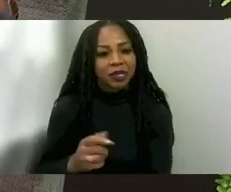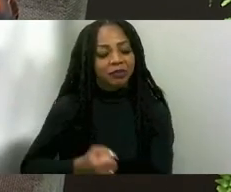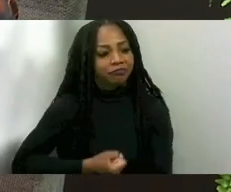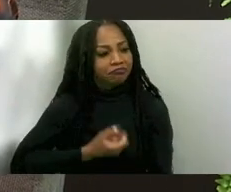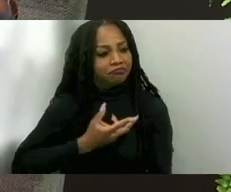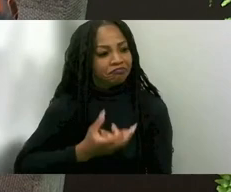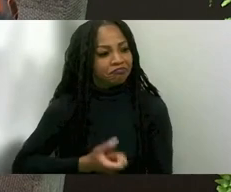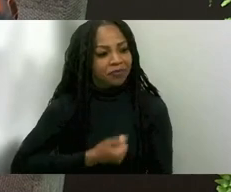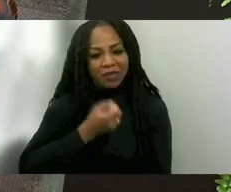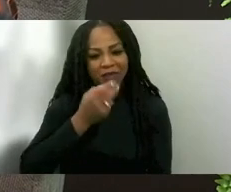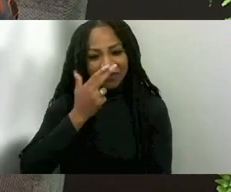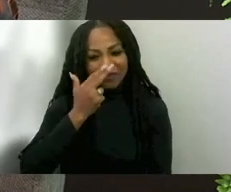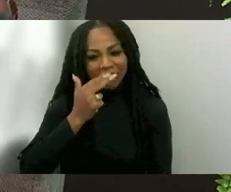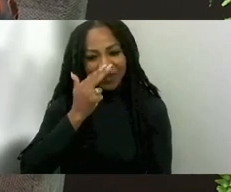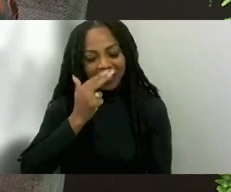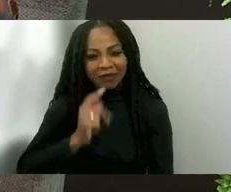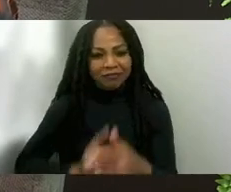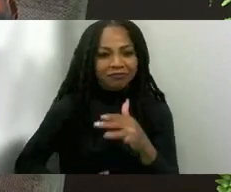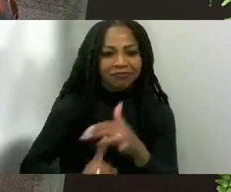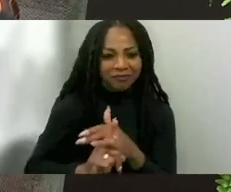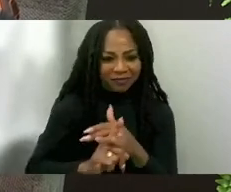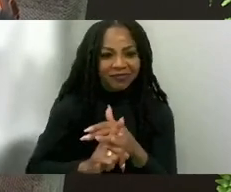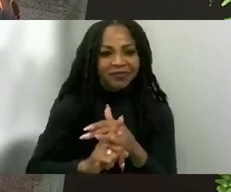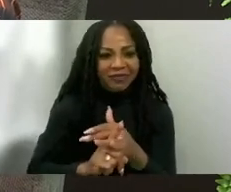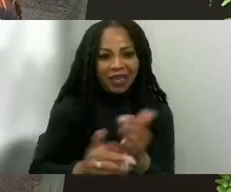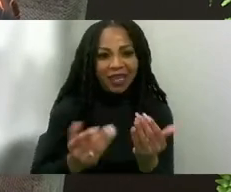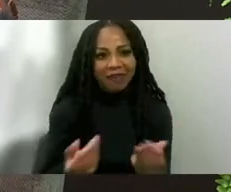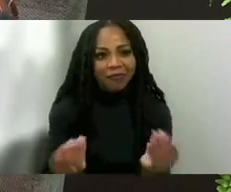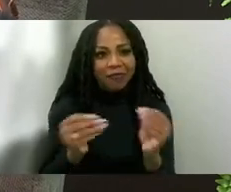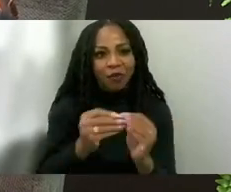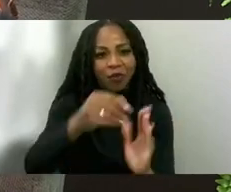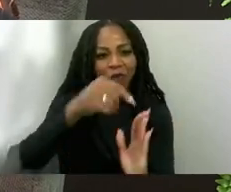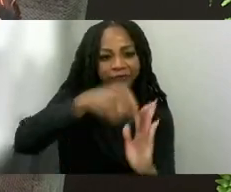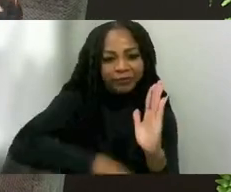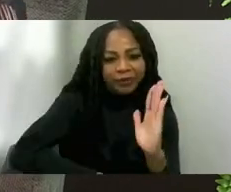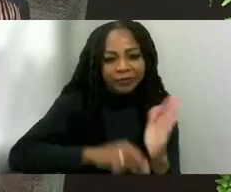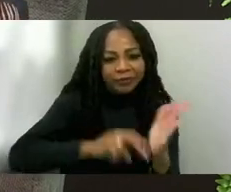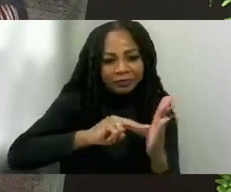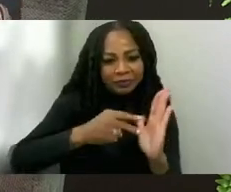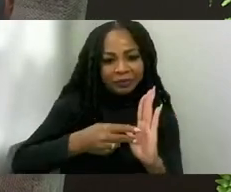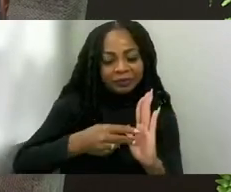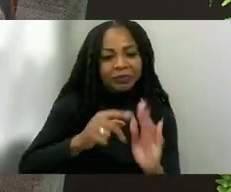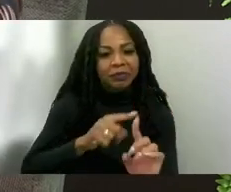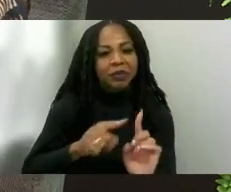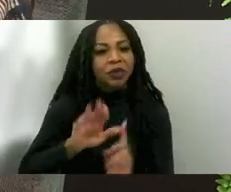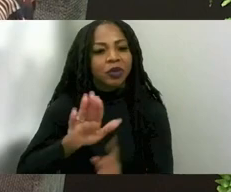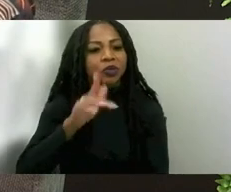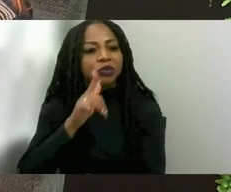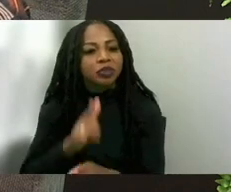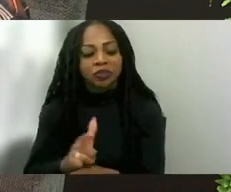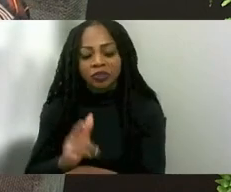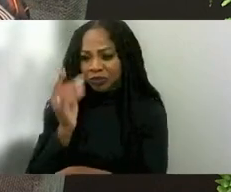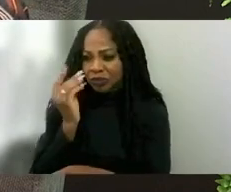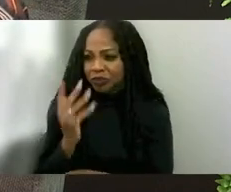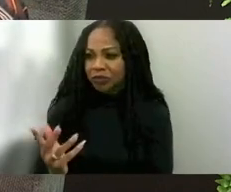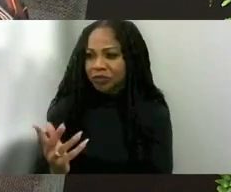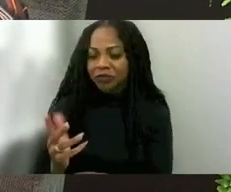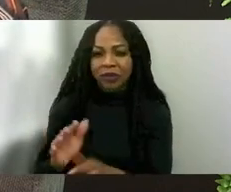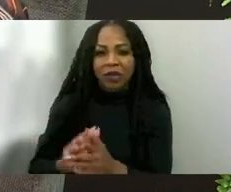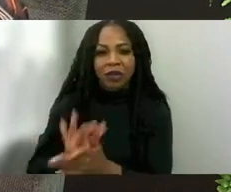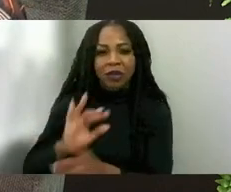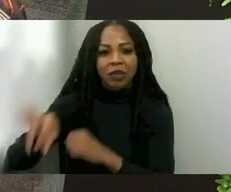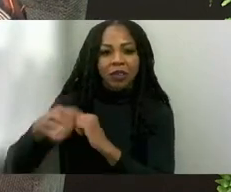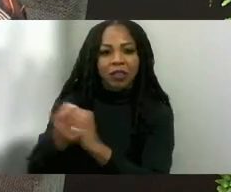moment has a lot more story beneath it. And I think it was when your sister said to you, "Lock the door,